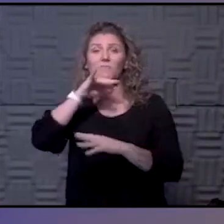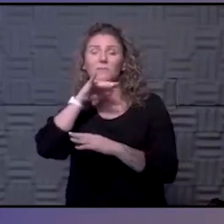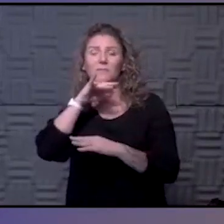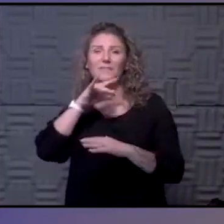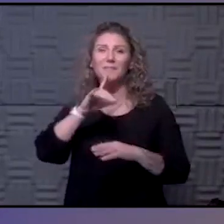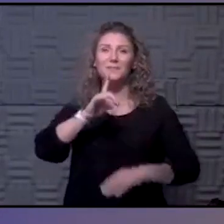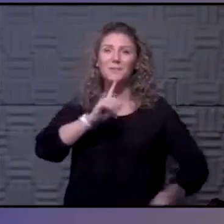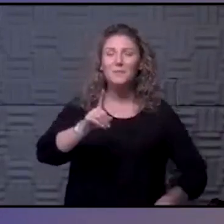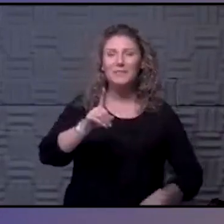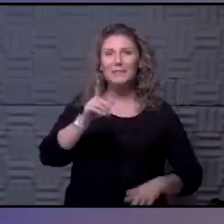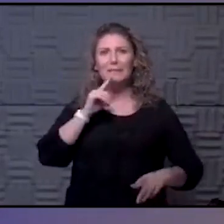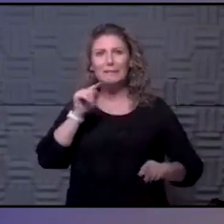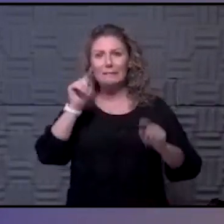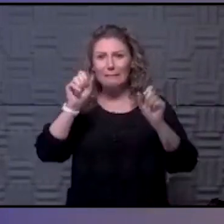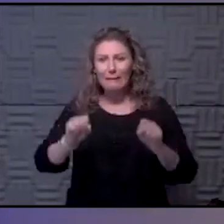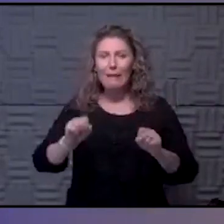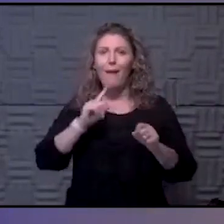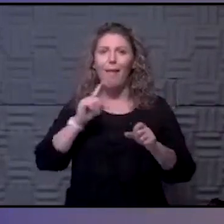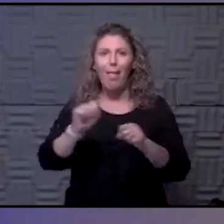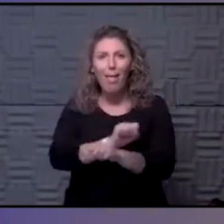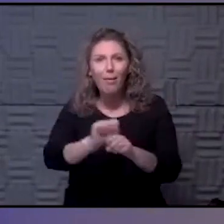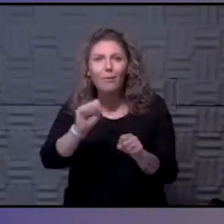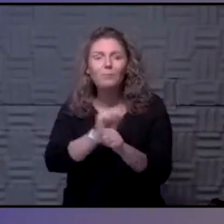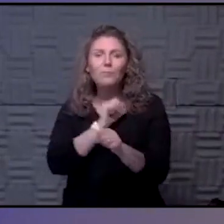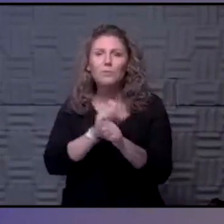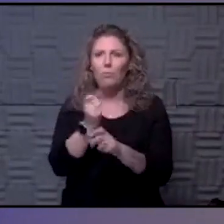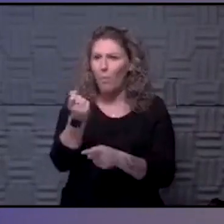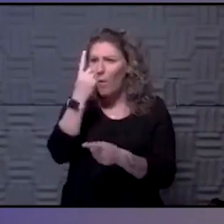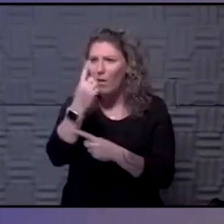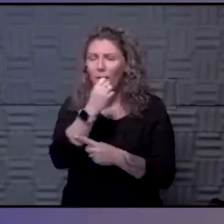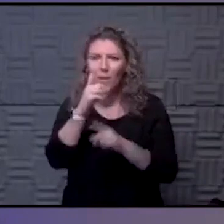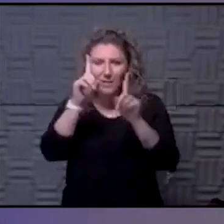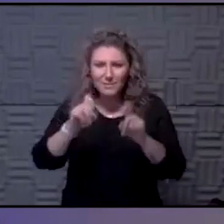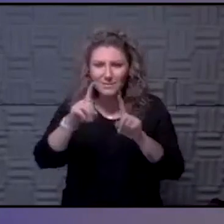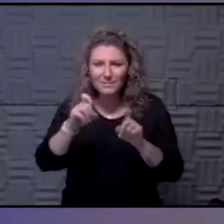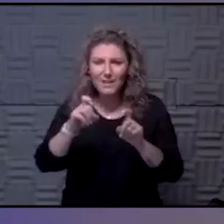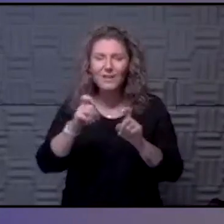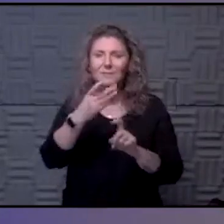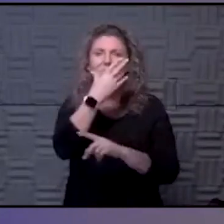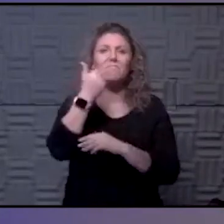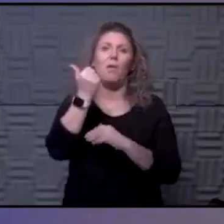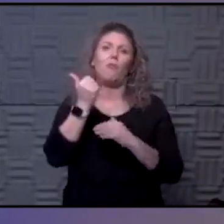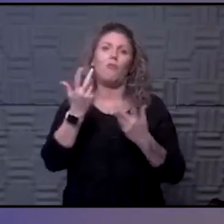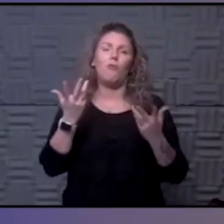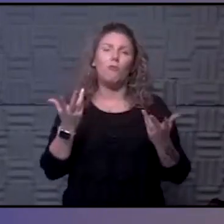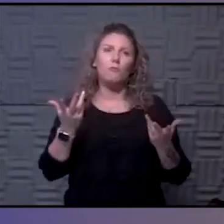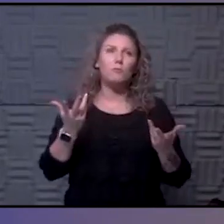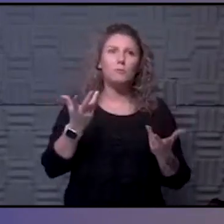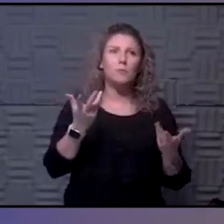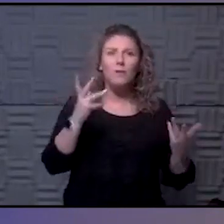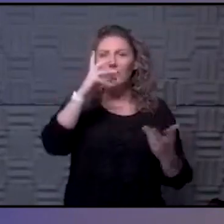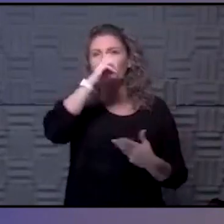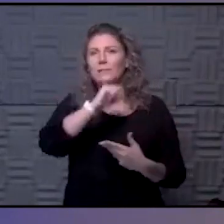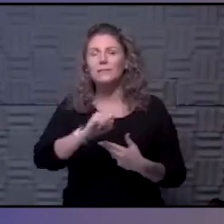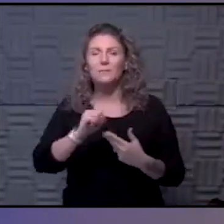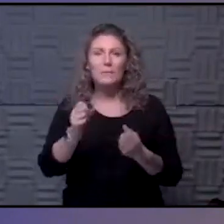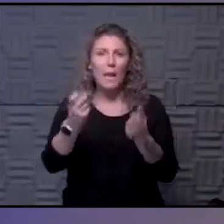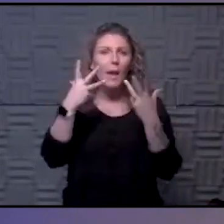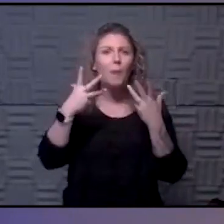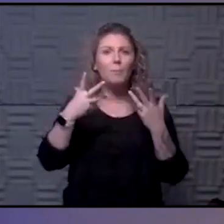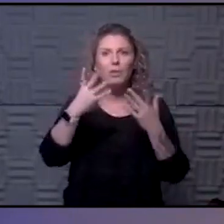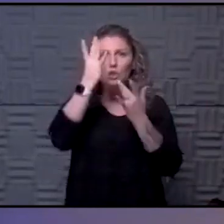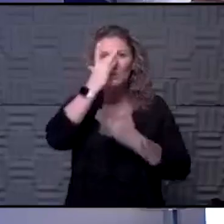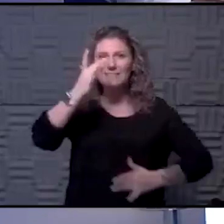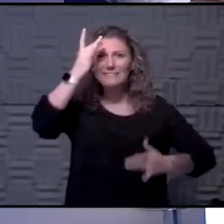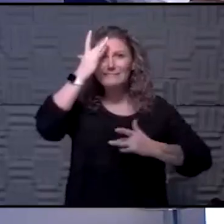unbiased, large amounts of samples from around the community is probably a better estimate of really the amount of prevalence of disease out